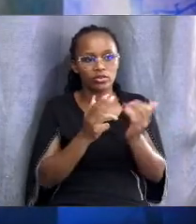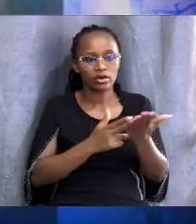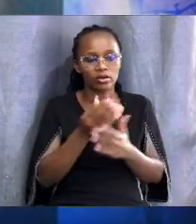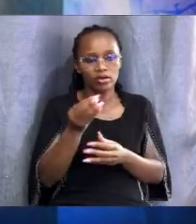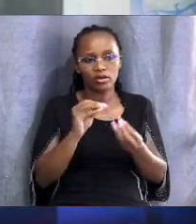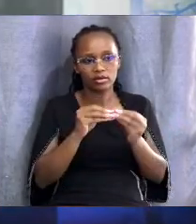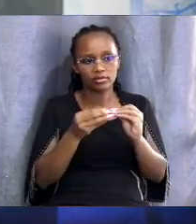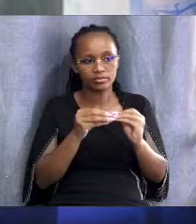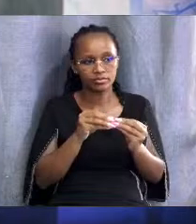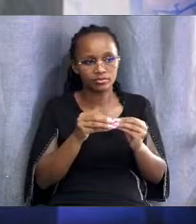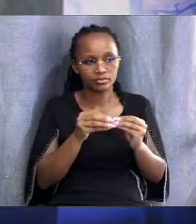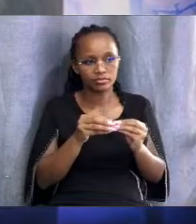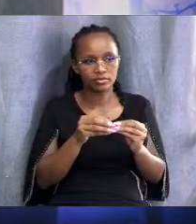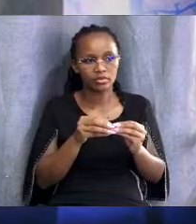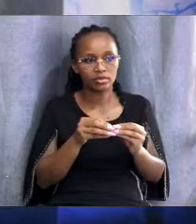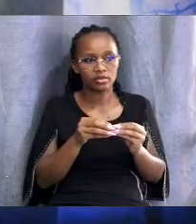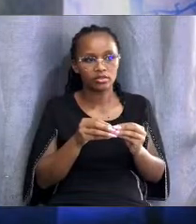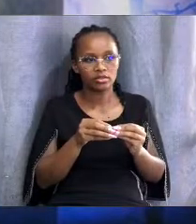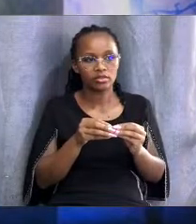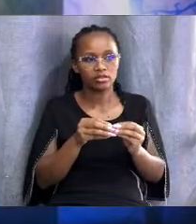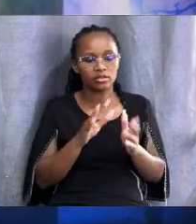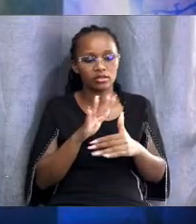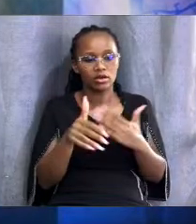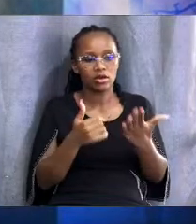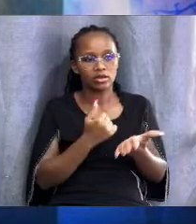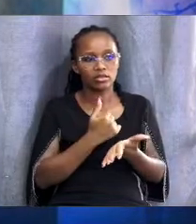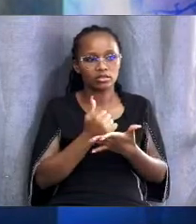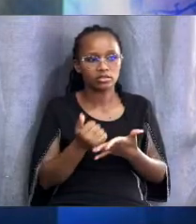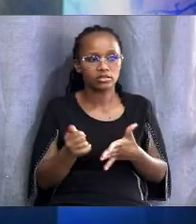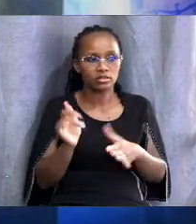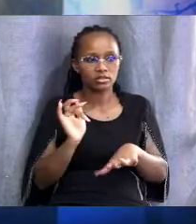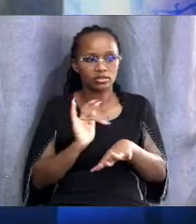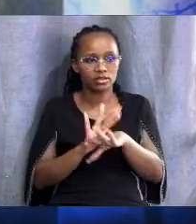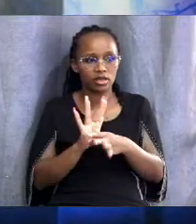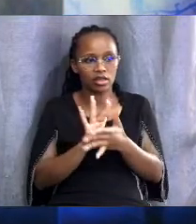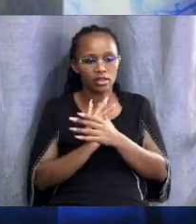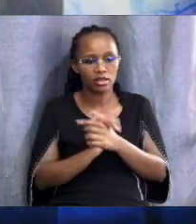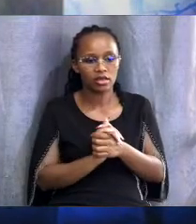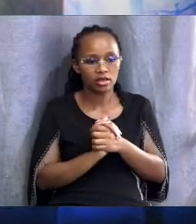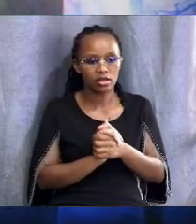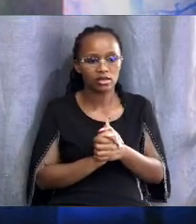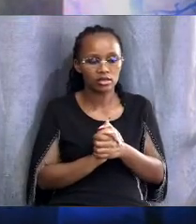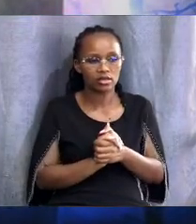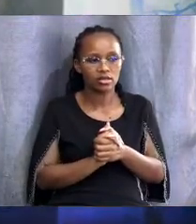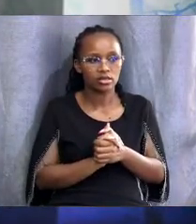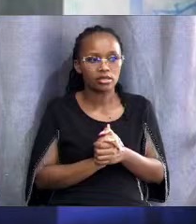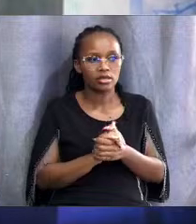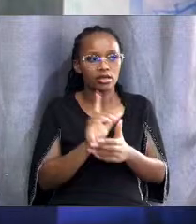kiss. All the saints send their greetings. May the